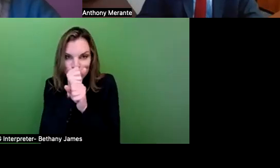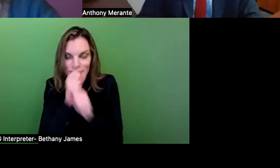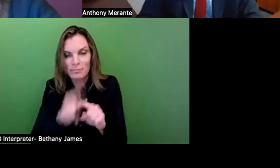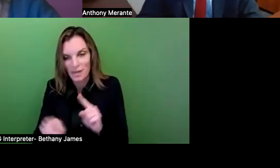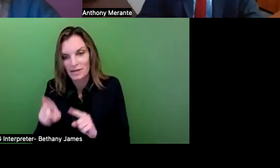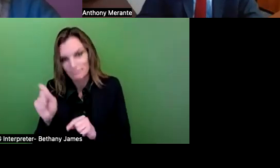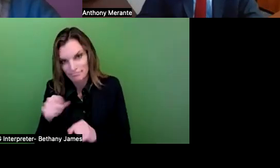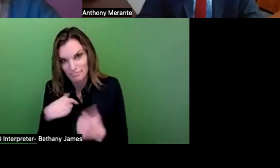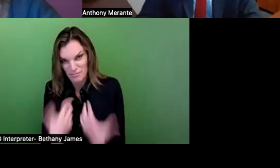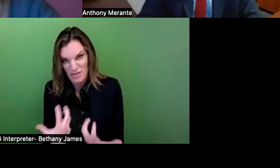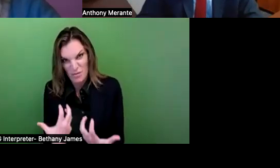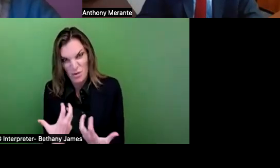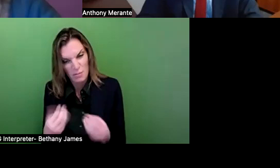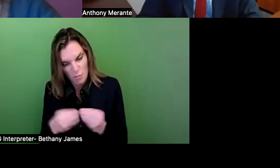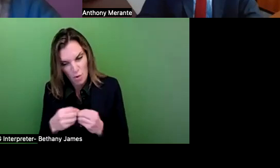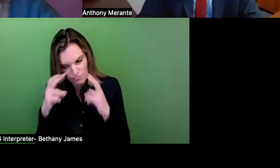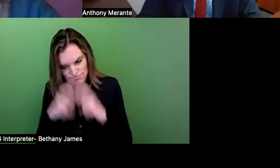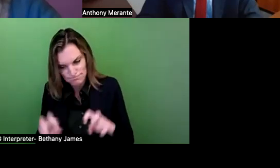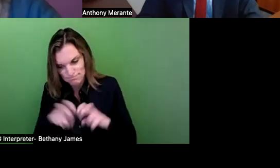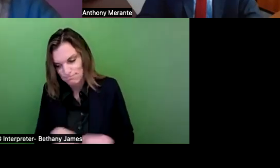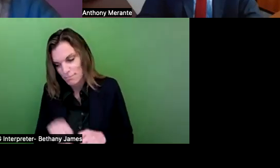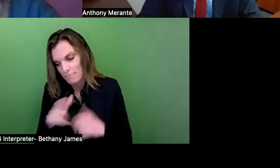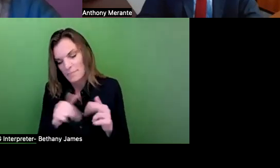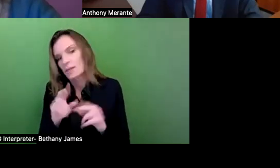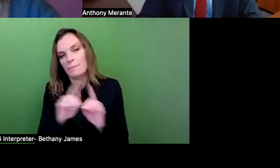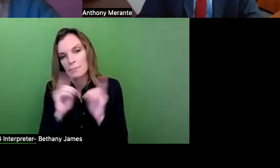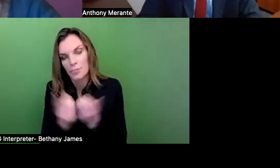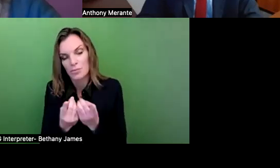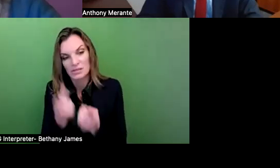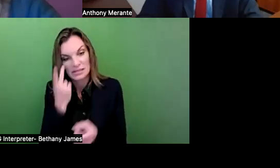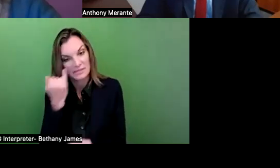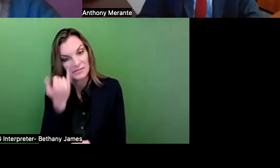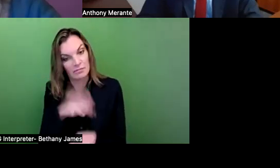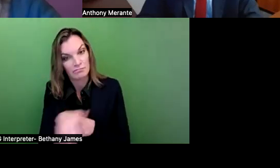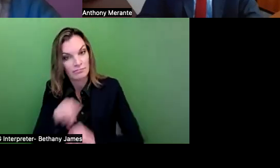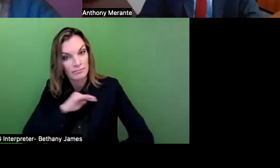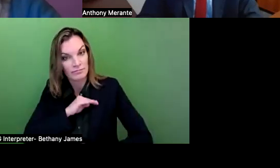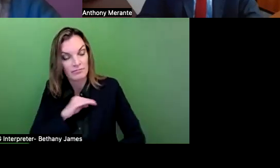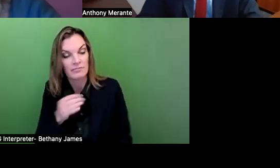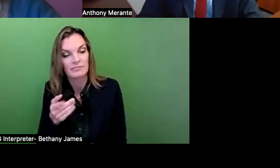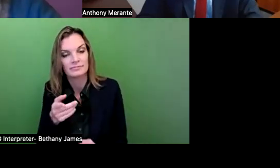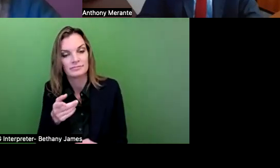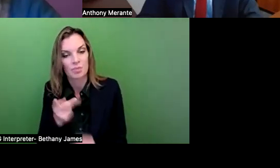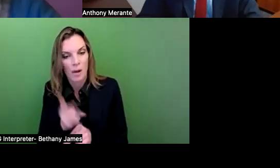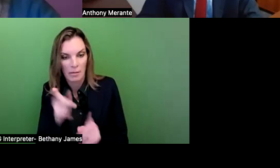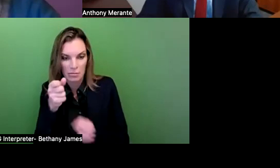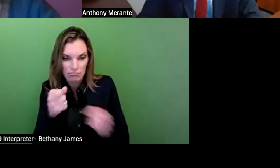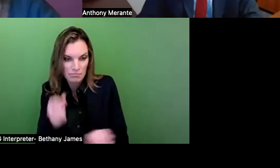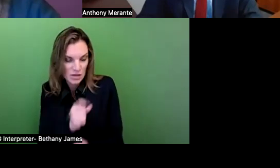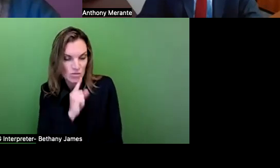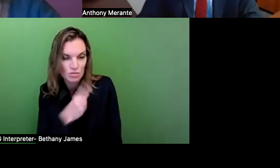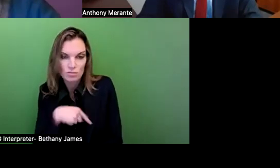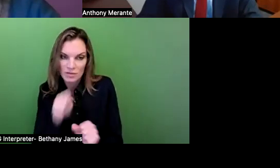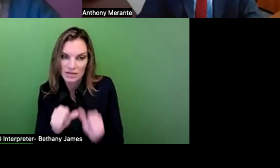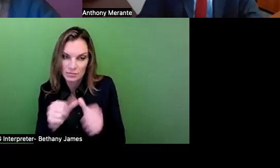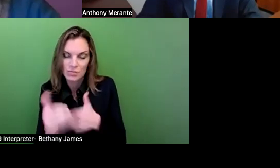would like to take an in-depth look at the building department to see if there is enough and get the right people in place to make sure we can continue